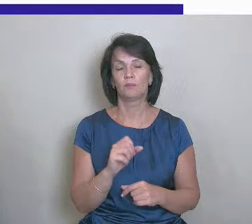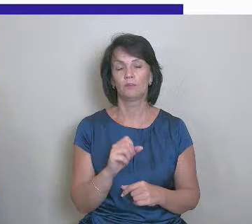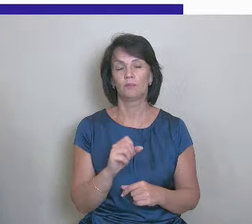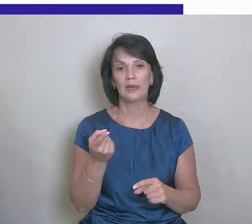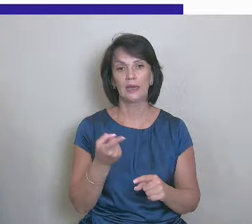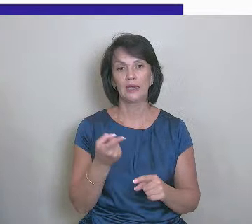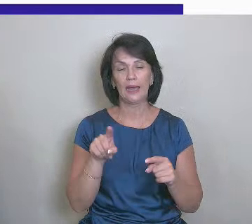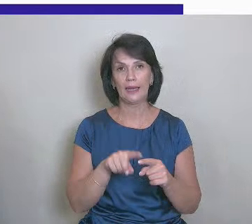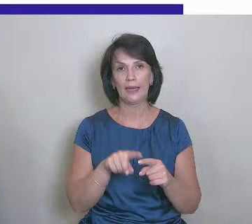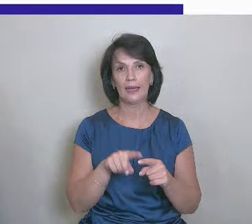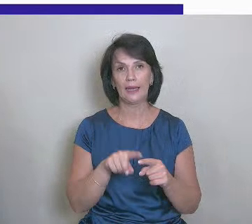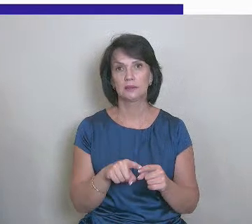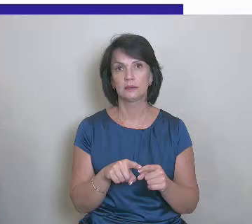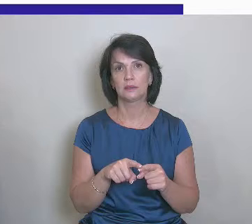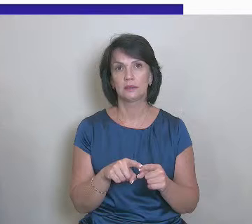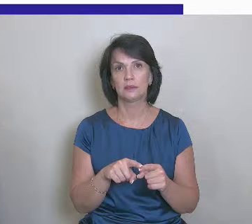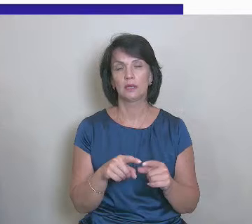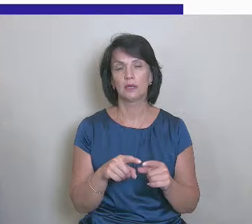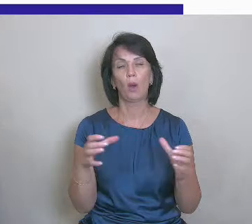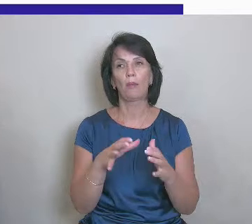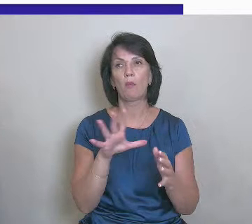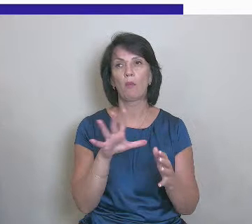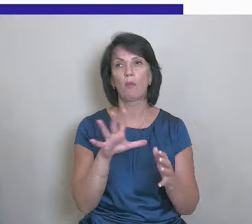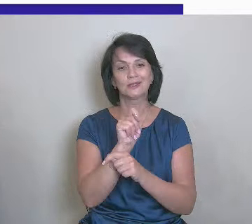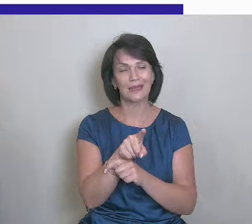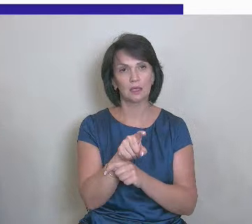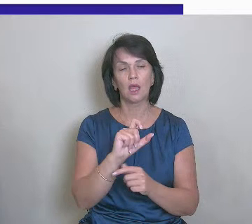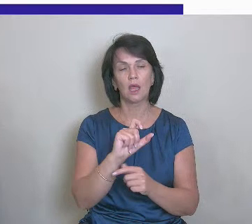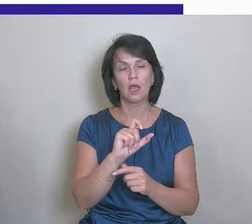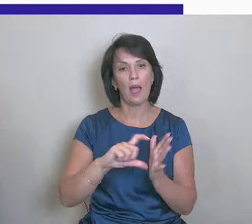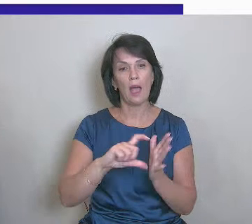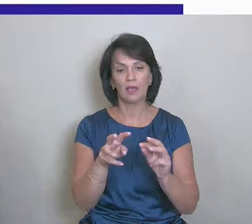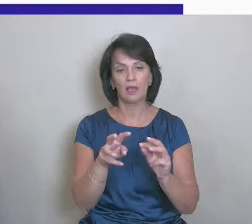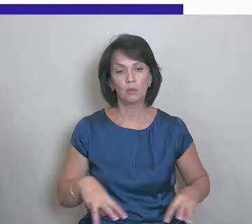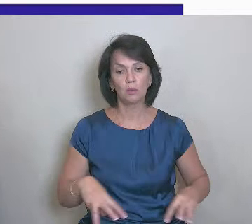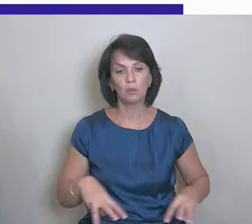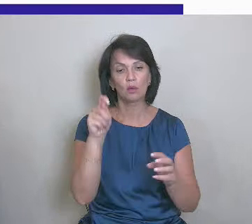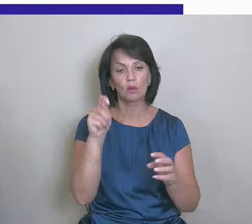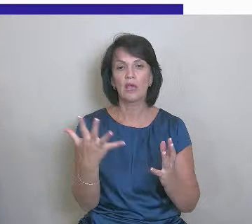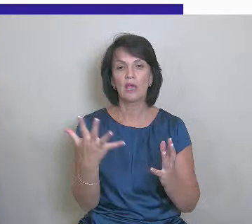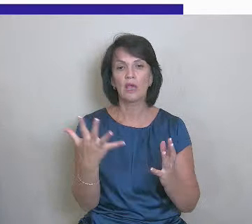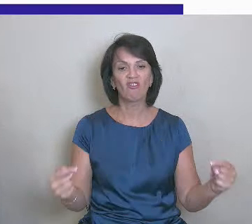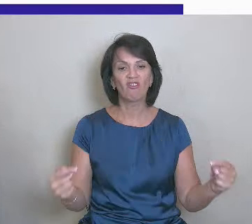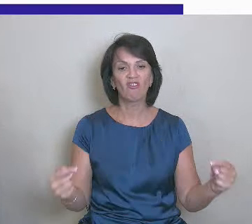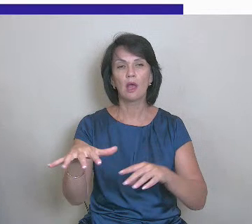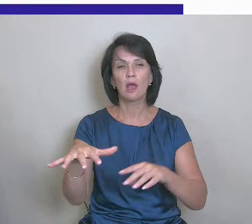fact, the campaign was launched by the Cabinet of Ministers, who